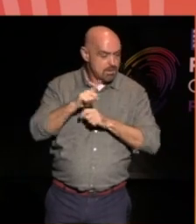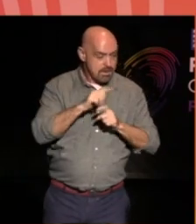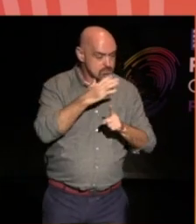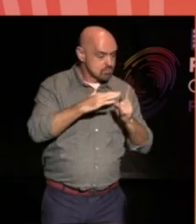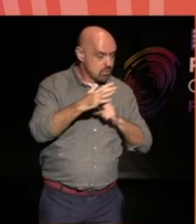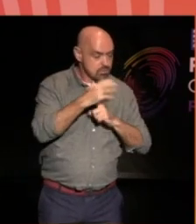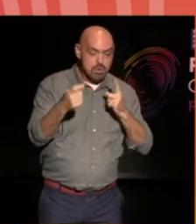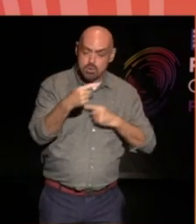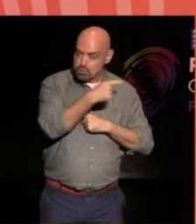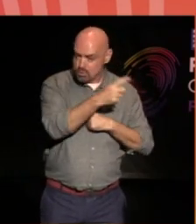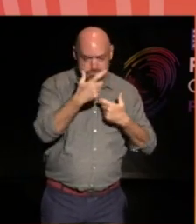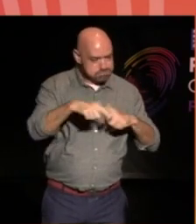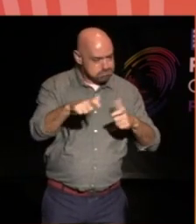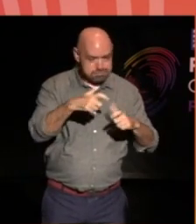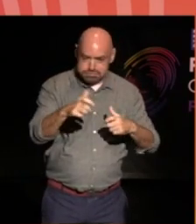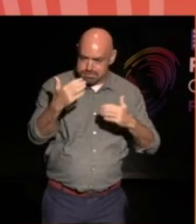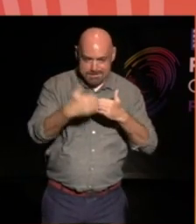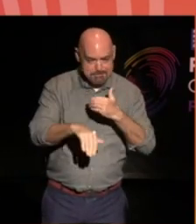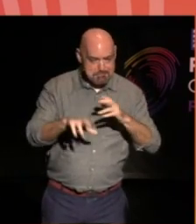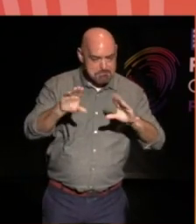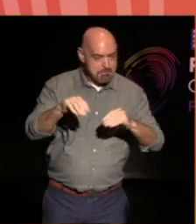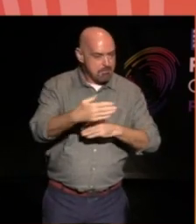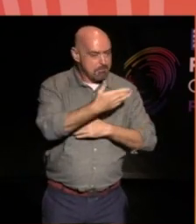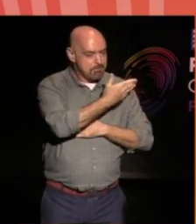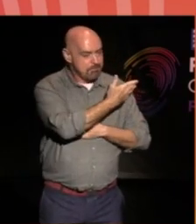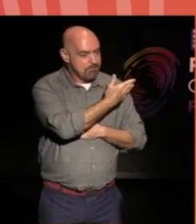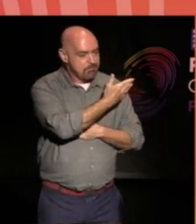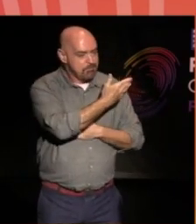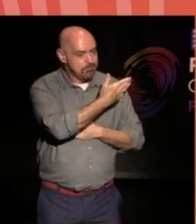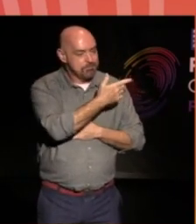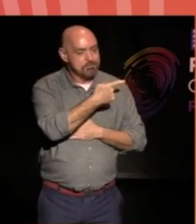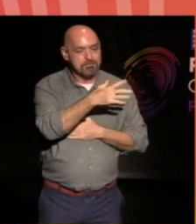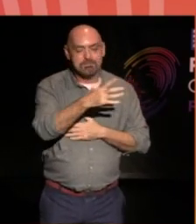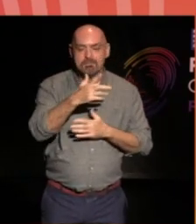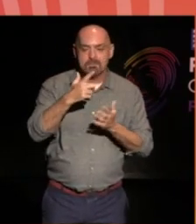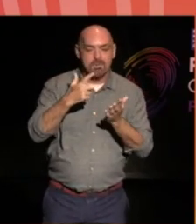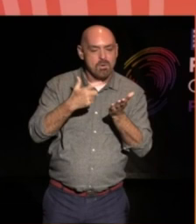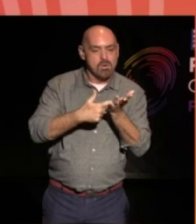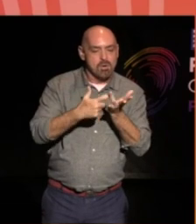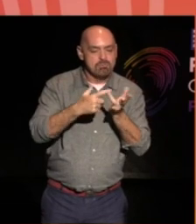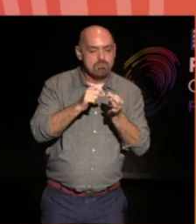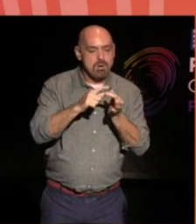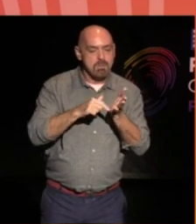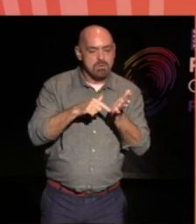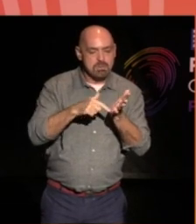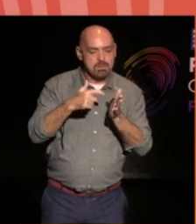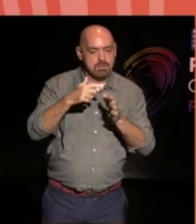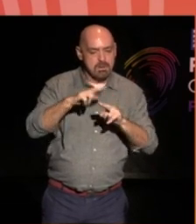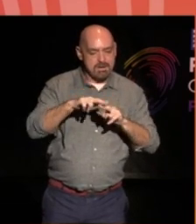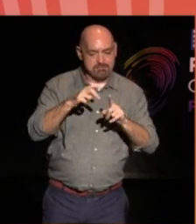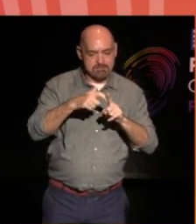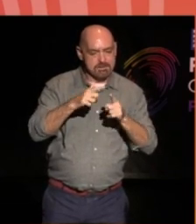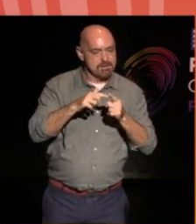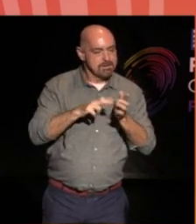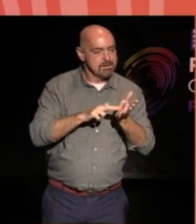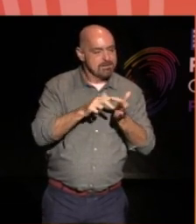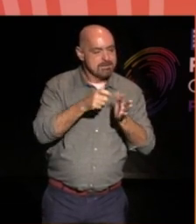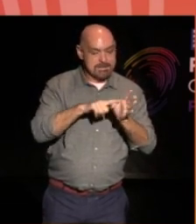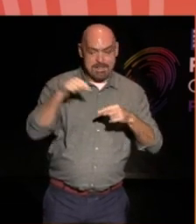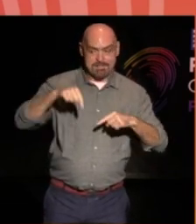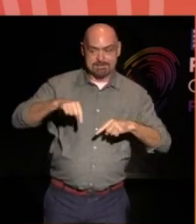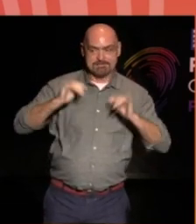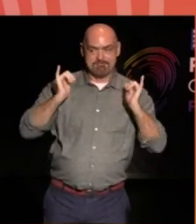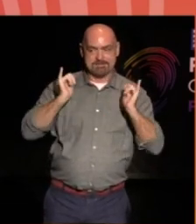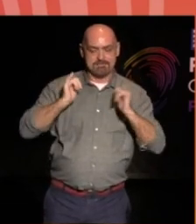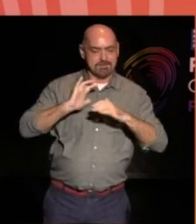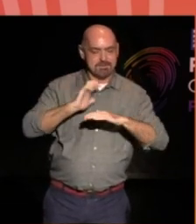you consistently do. I mean, and you talked a bit about Robert F. Kennedy. As you know, this festival is built